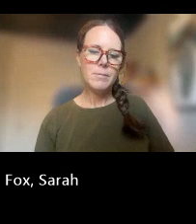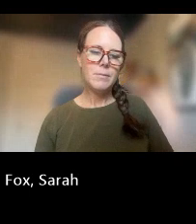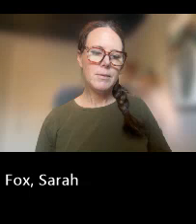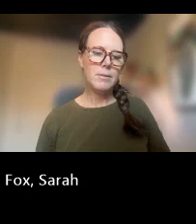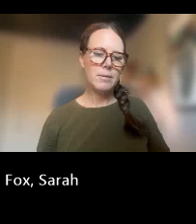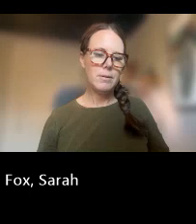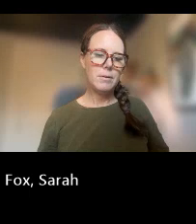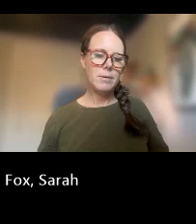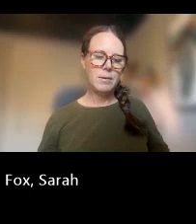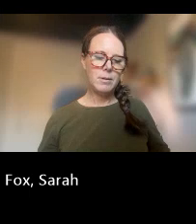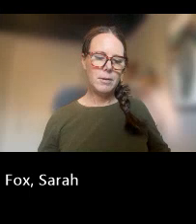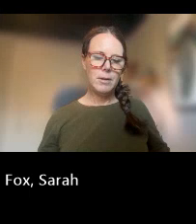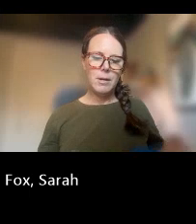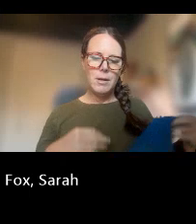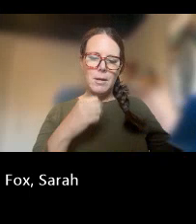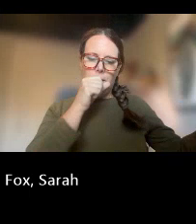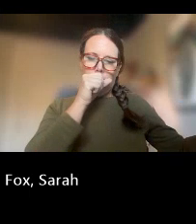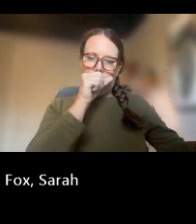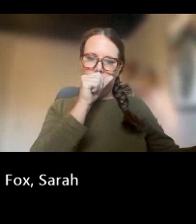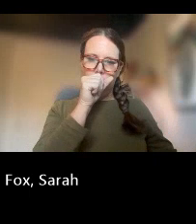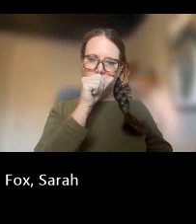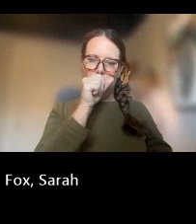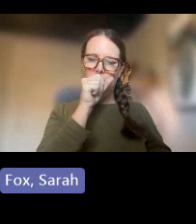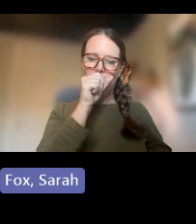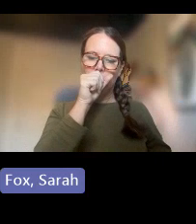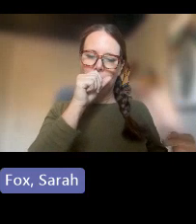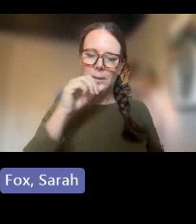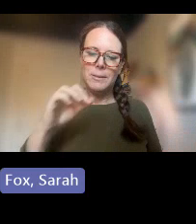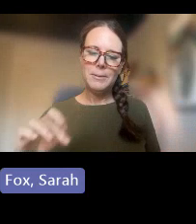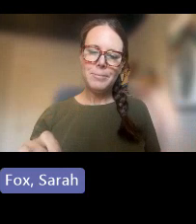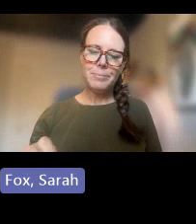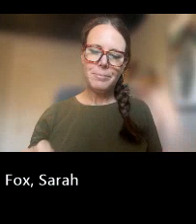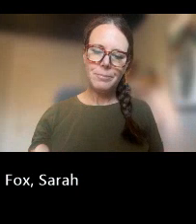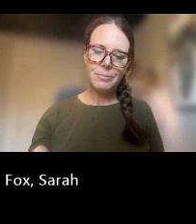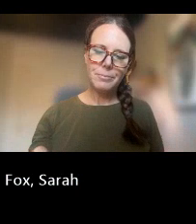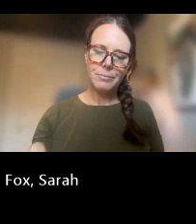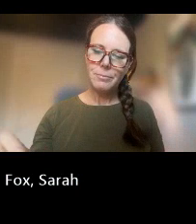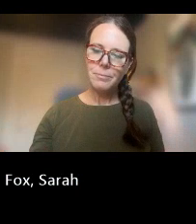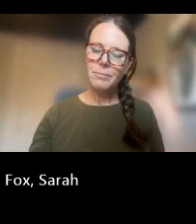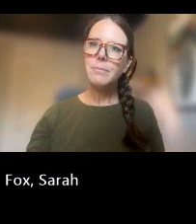year. Yeah. So it's like 20. Okay, I think everyone has returned.